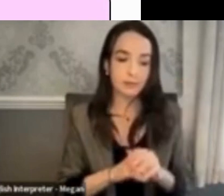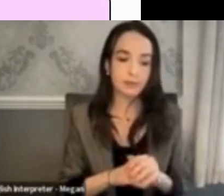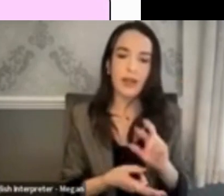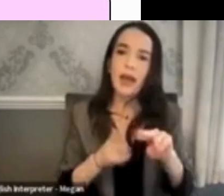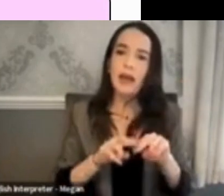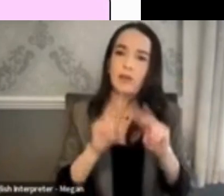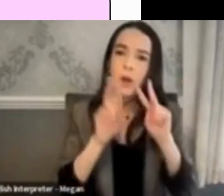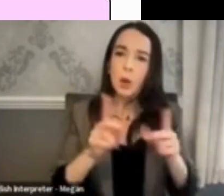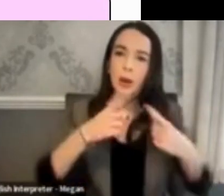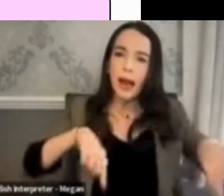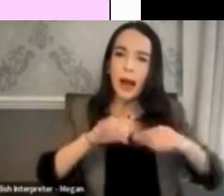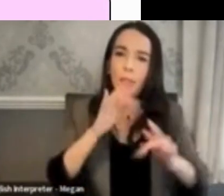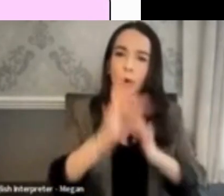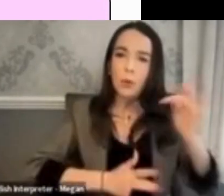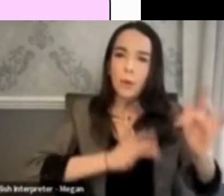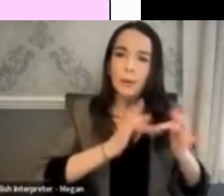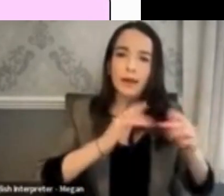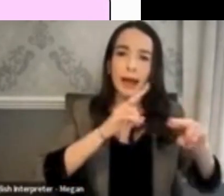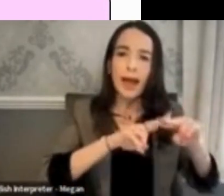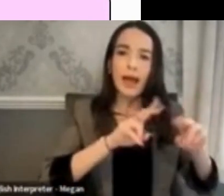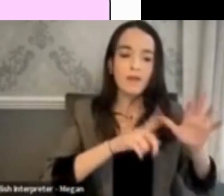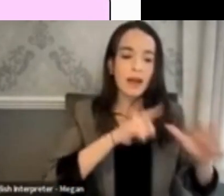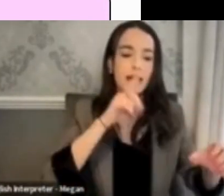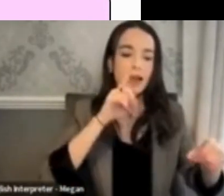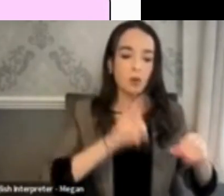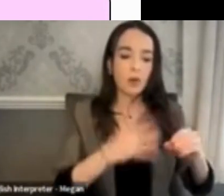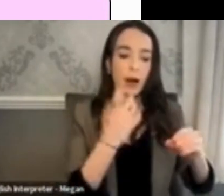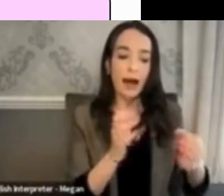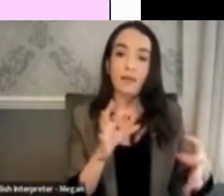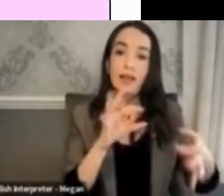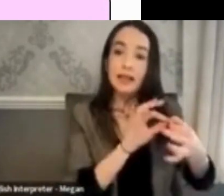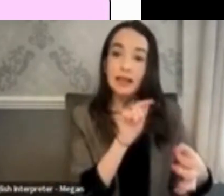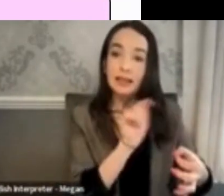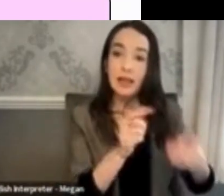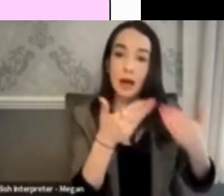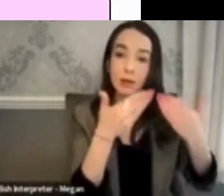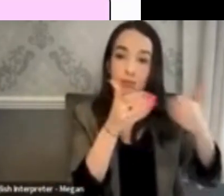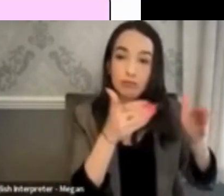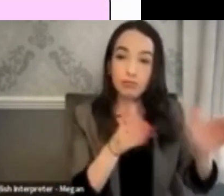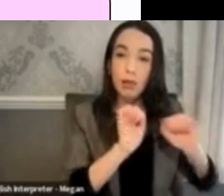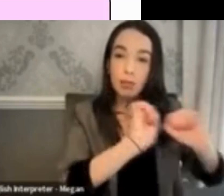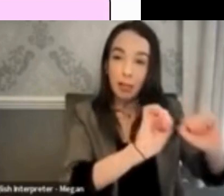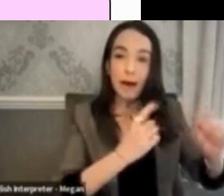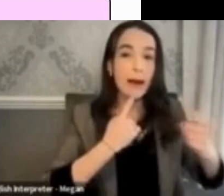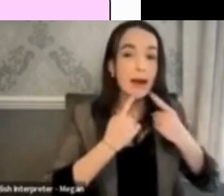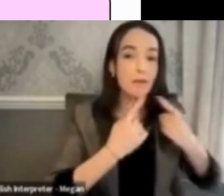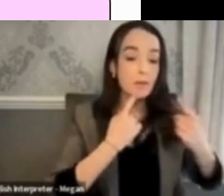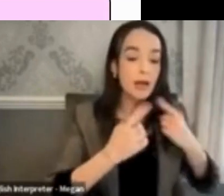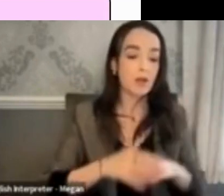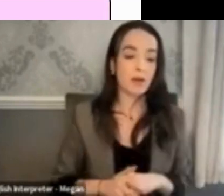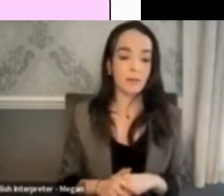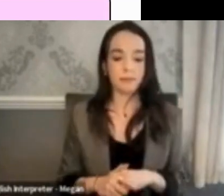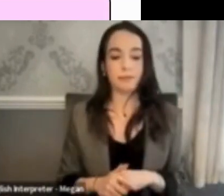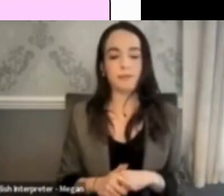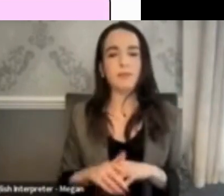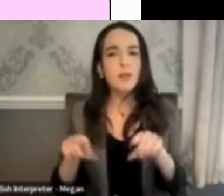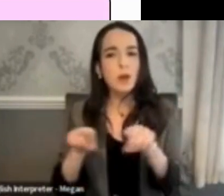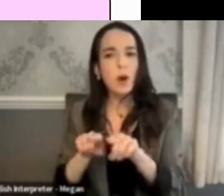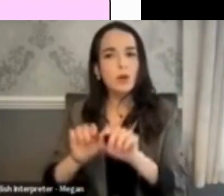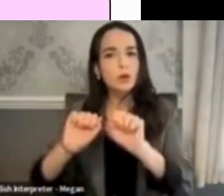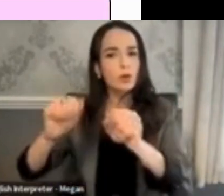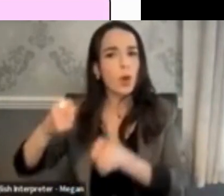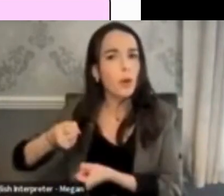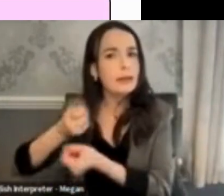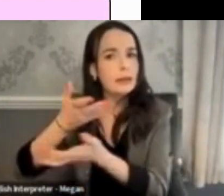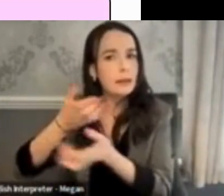there to be able to access that too. You might also want to direct any suppliers that you're working with to the essential information